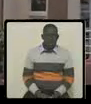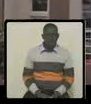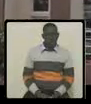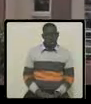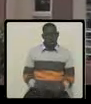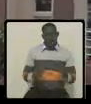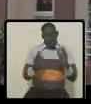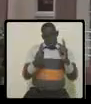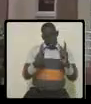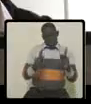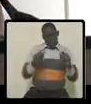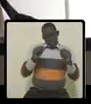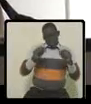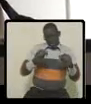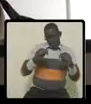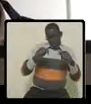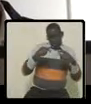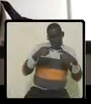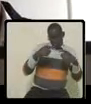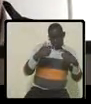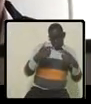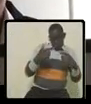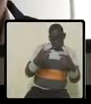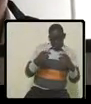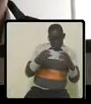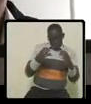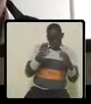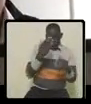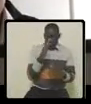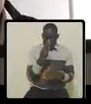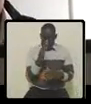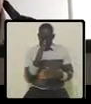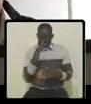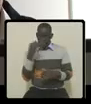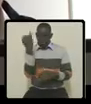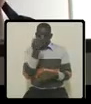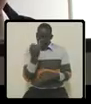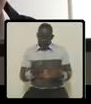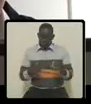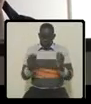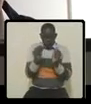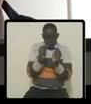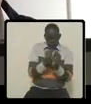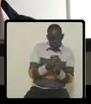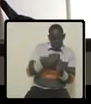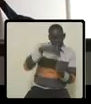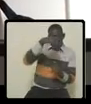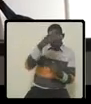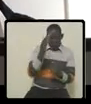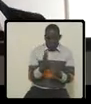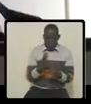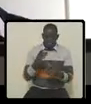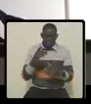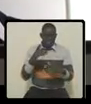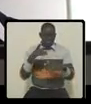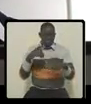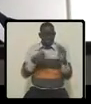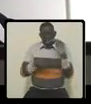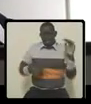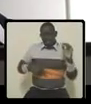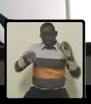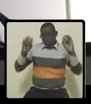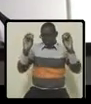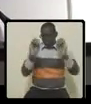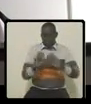So, now we can use the photographs and diagrams together. Although we do not have fold mountains in our country,